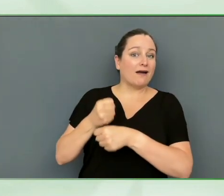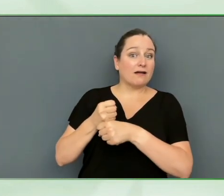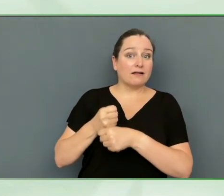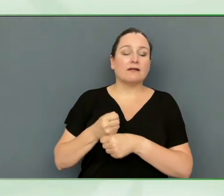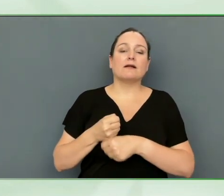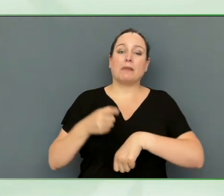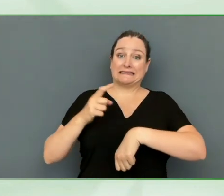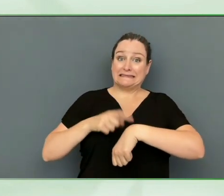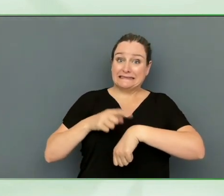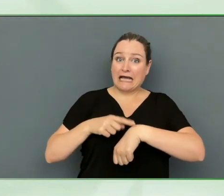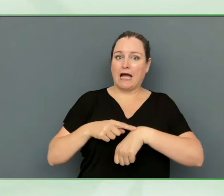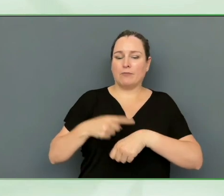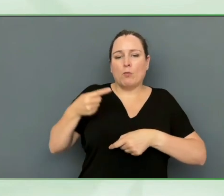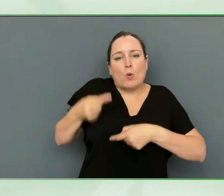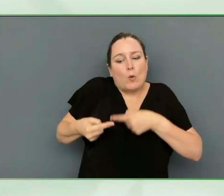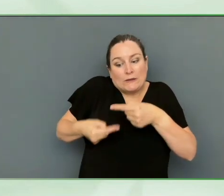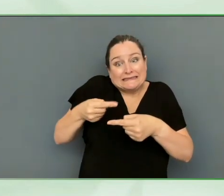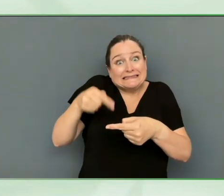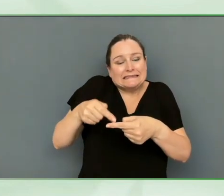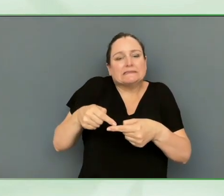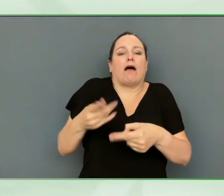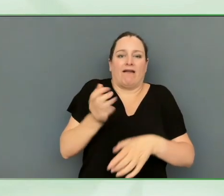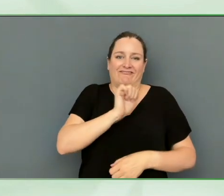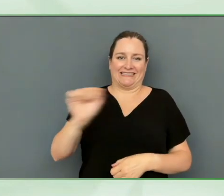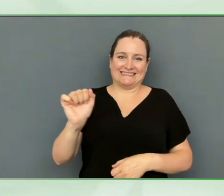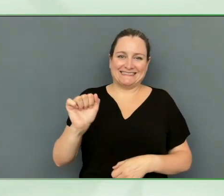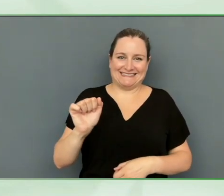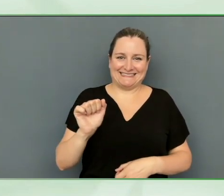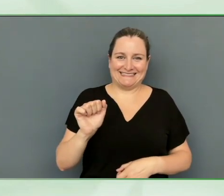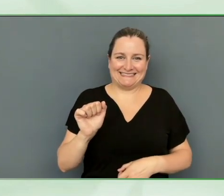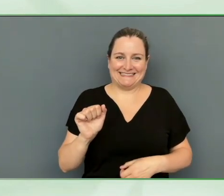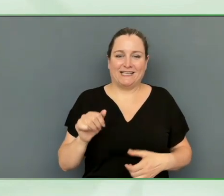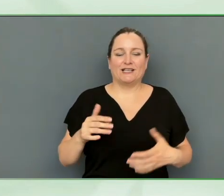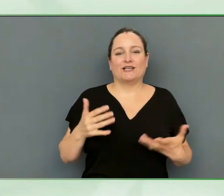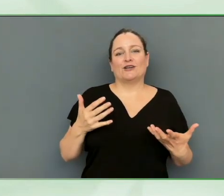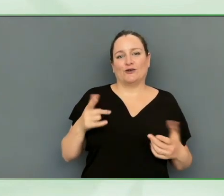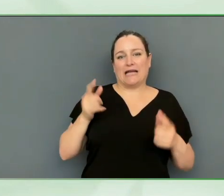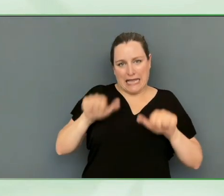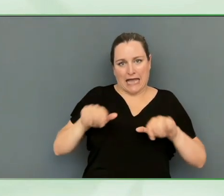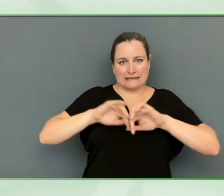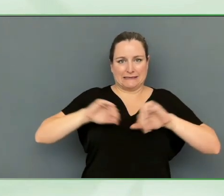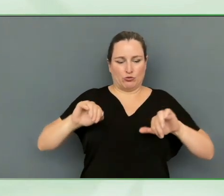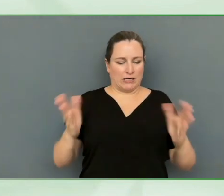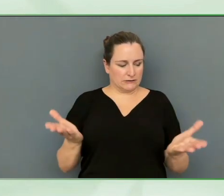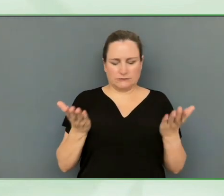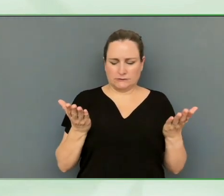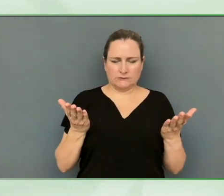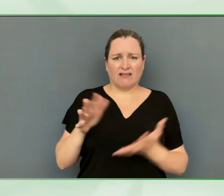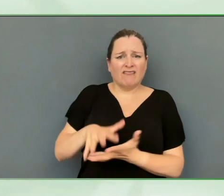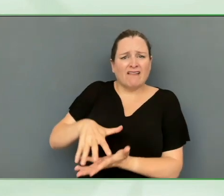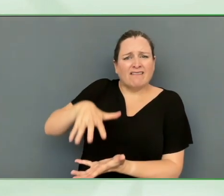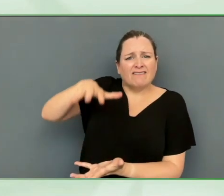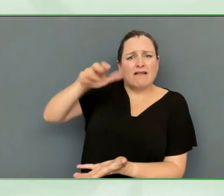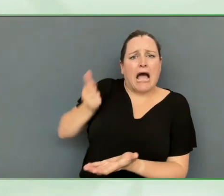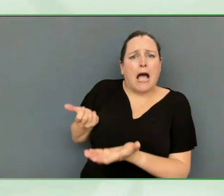hiring so that they are not just one application among hundreds of applications probably for that particular position. Often